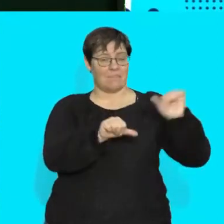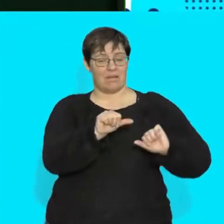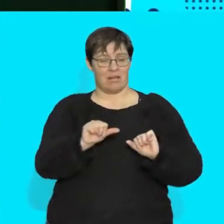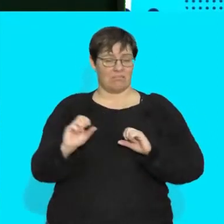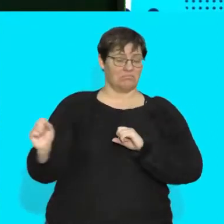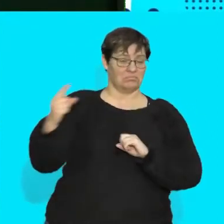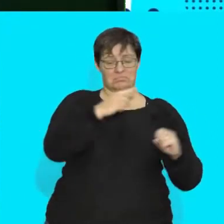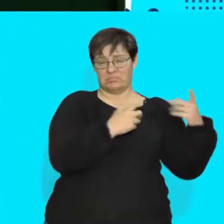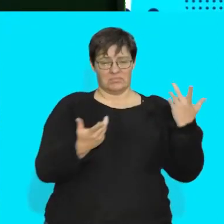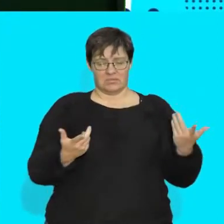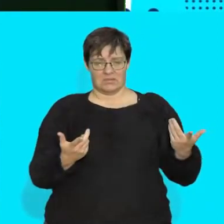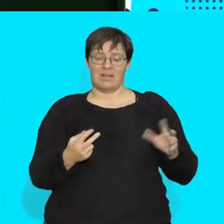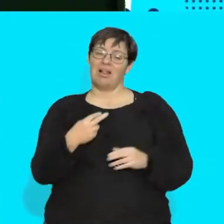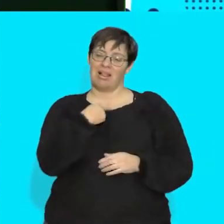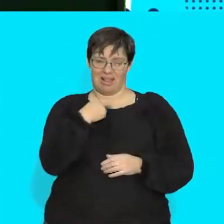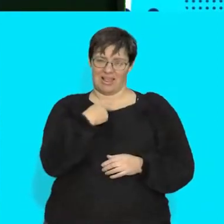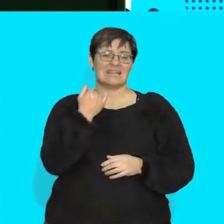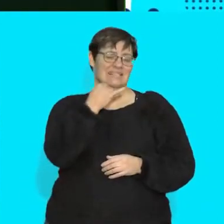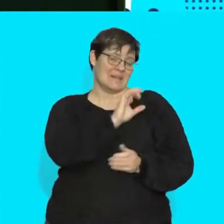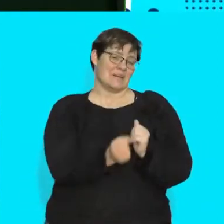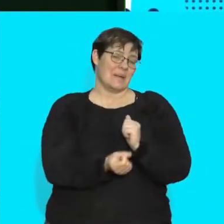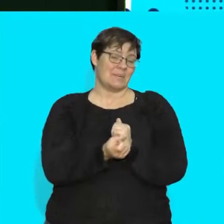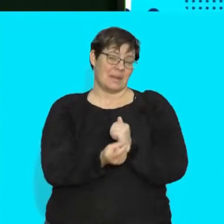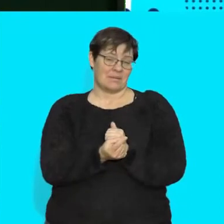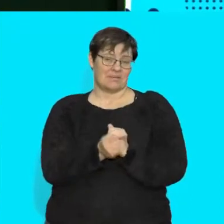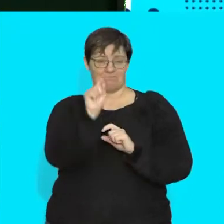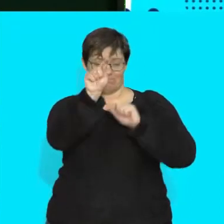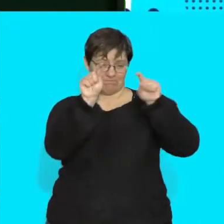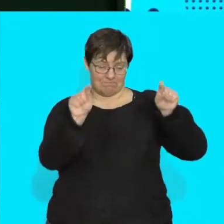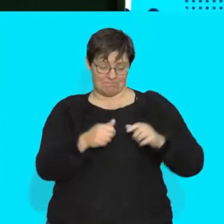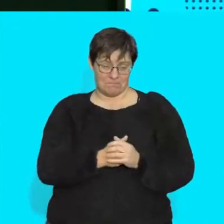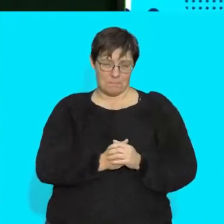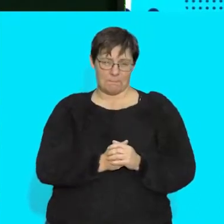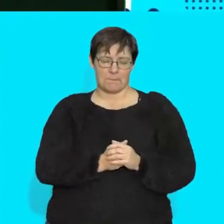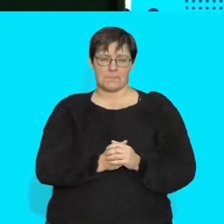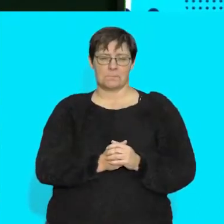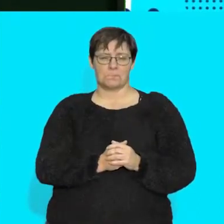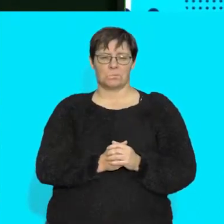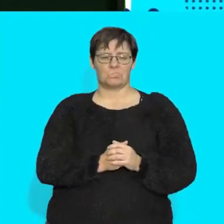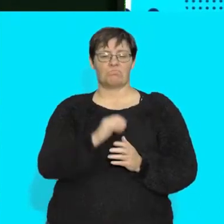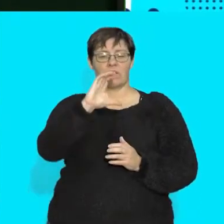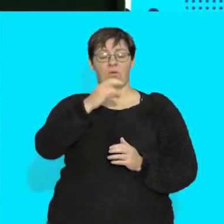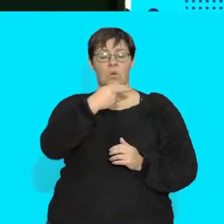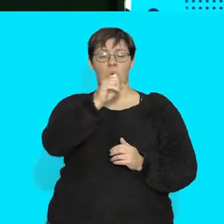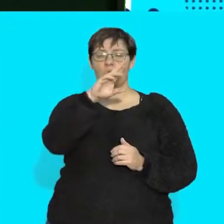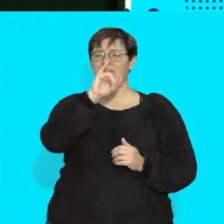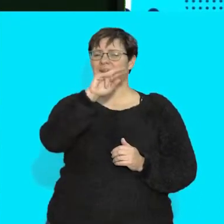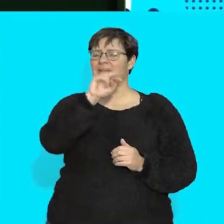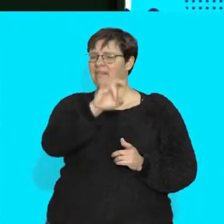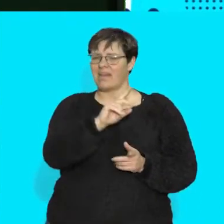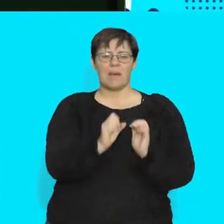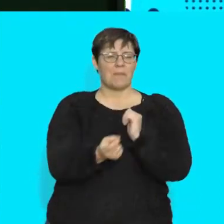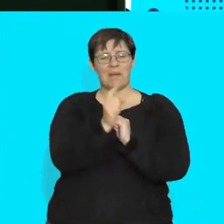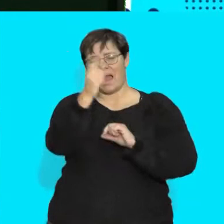weapons, although it unfortunately still does happen in certain conflicts. But chlorine has been used in other types